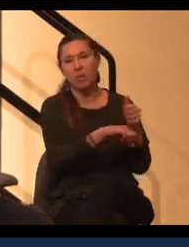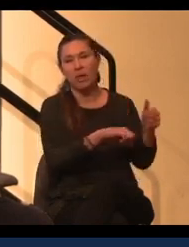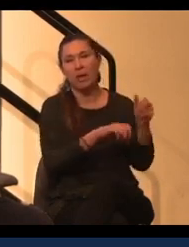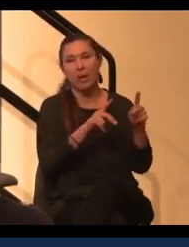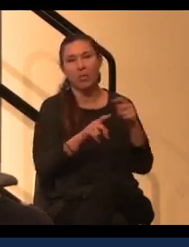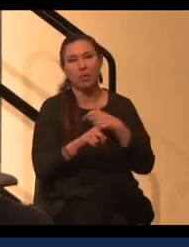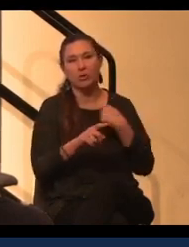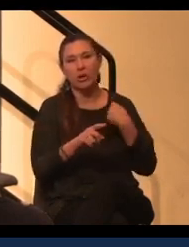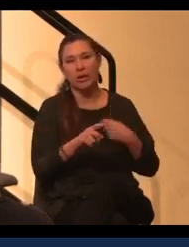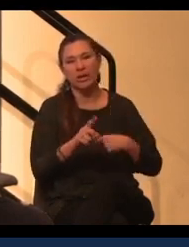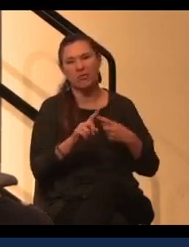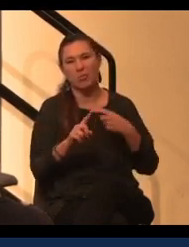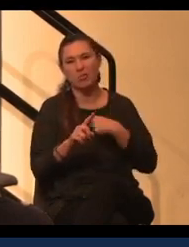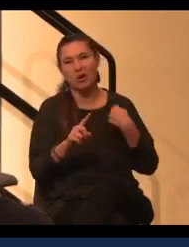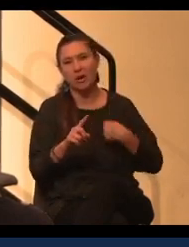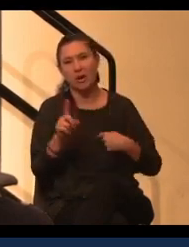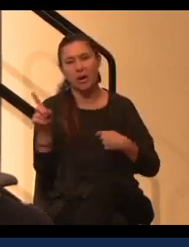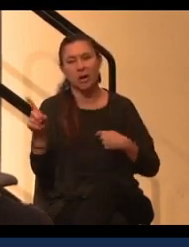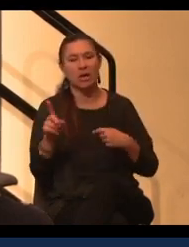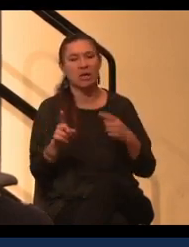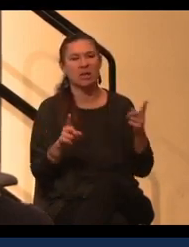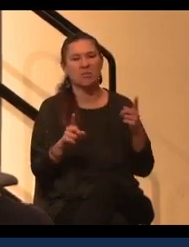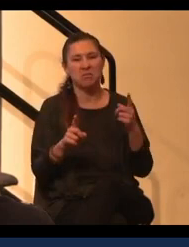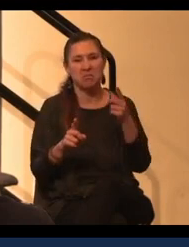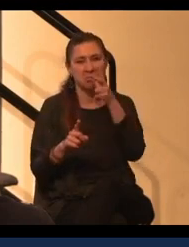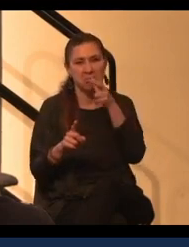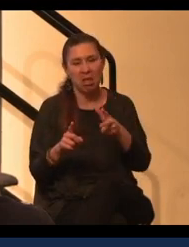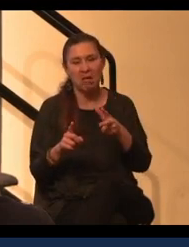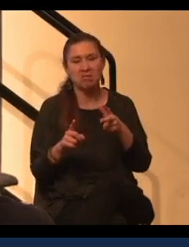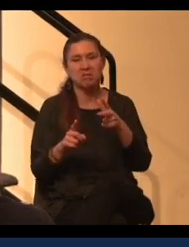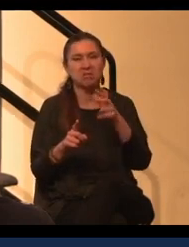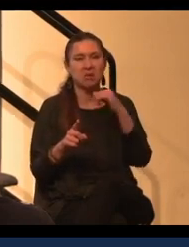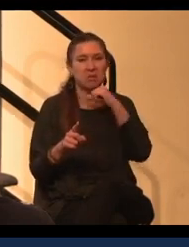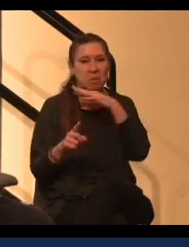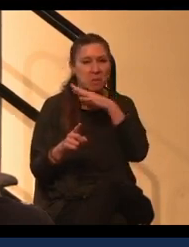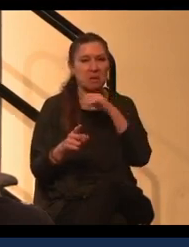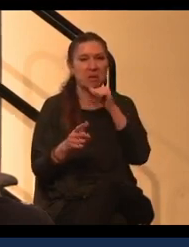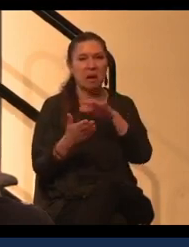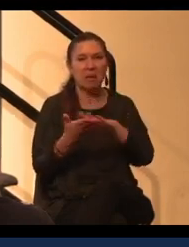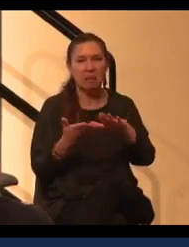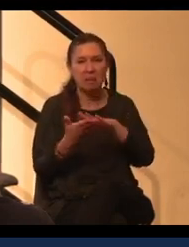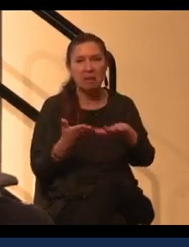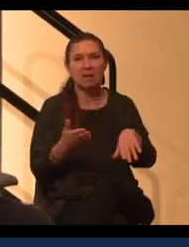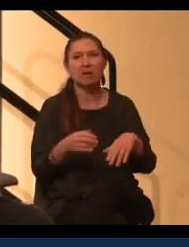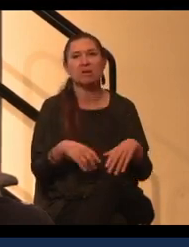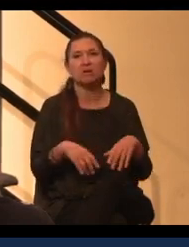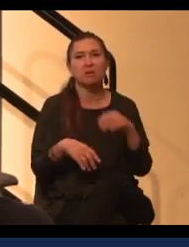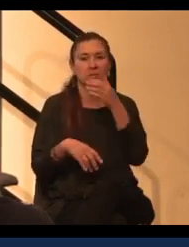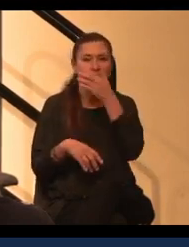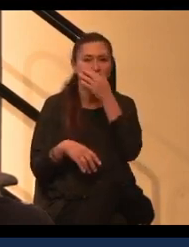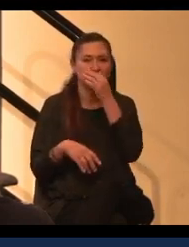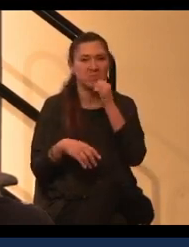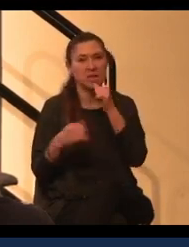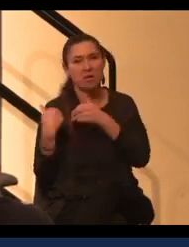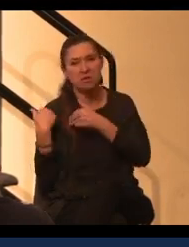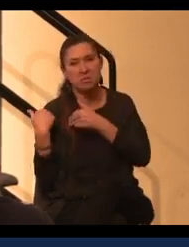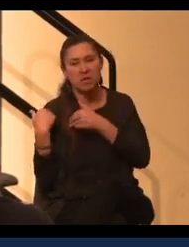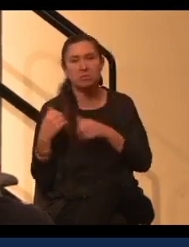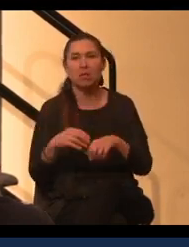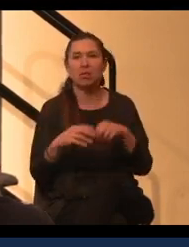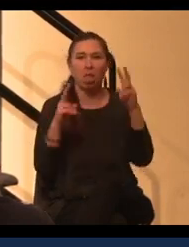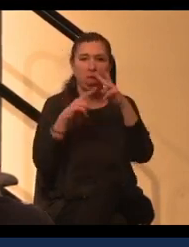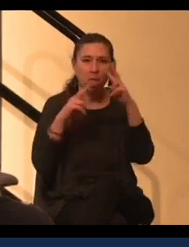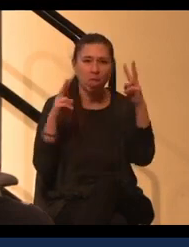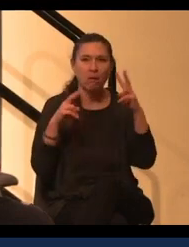descent, stereotypes associated with hygiene, with lack of cleanliness, irresponsibility,